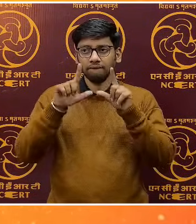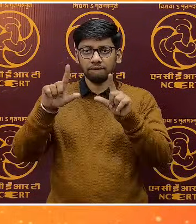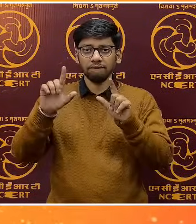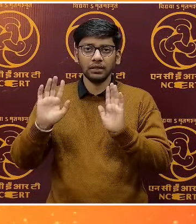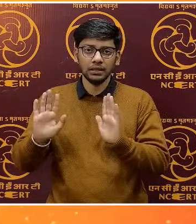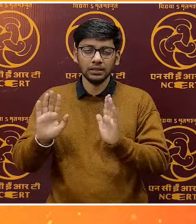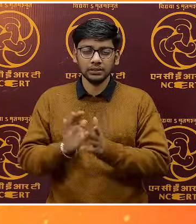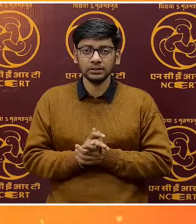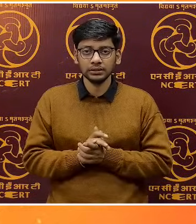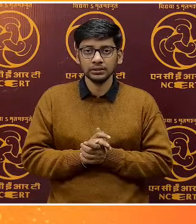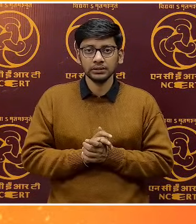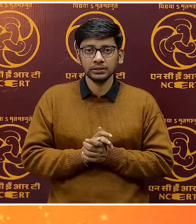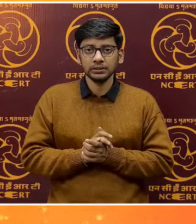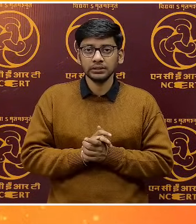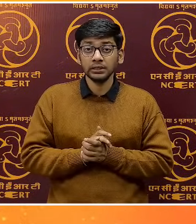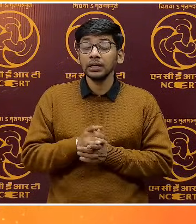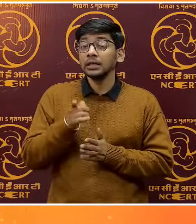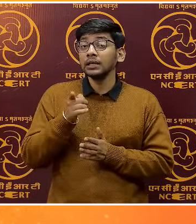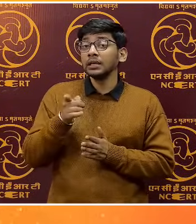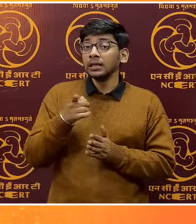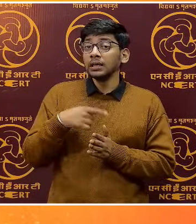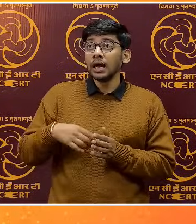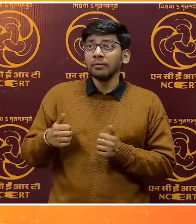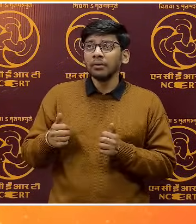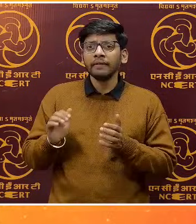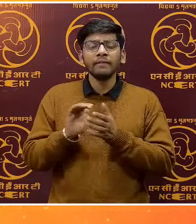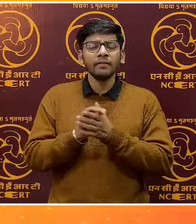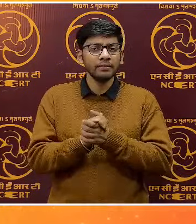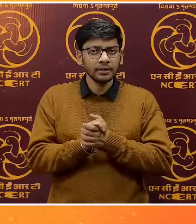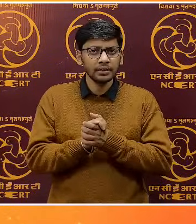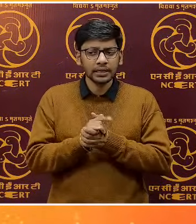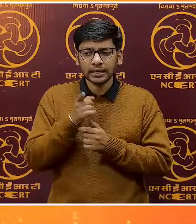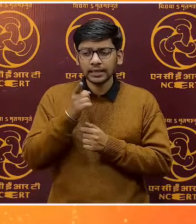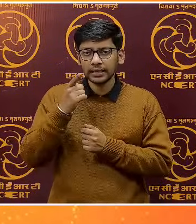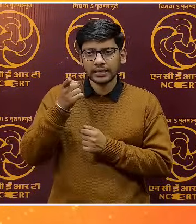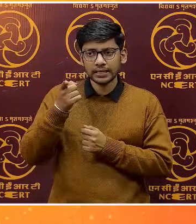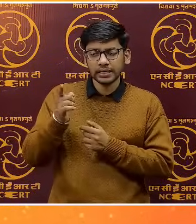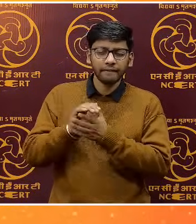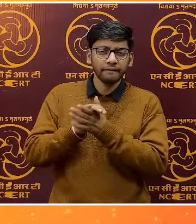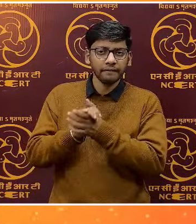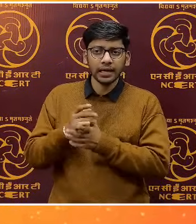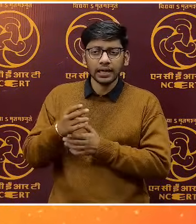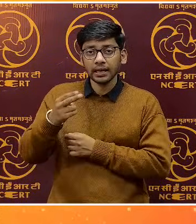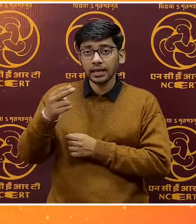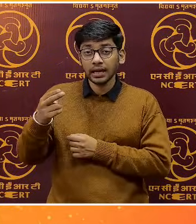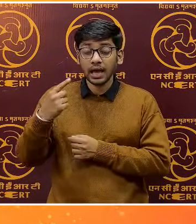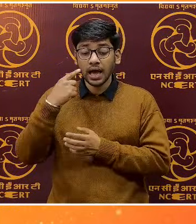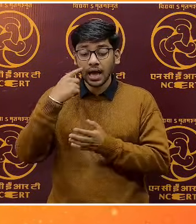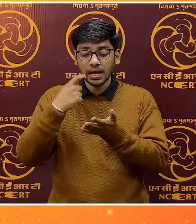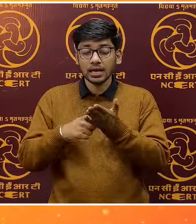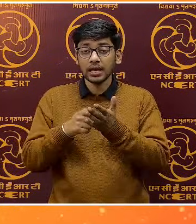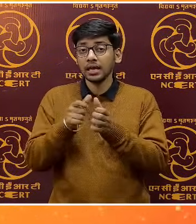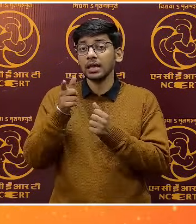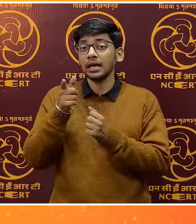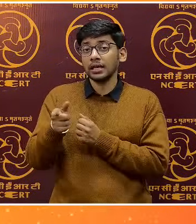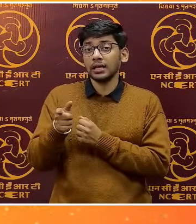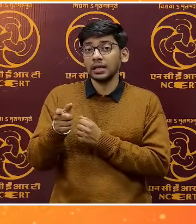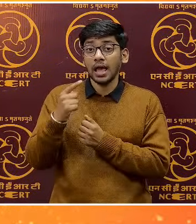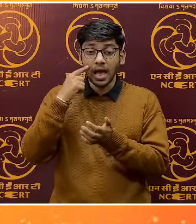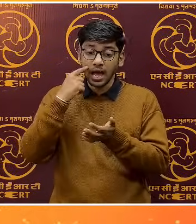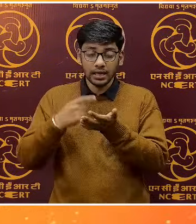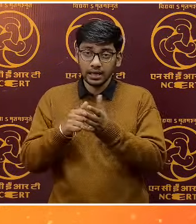right? And here is our friend. Her name we'll take Ira. Okay, her name is